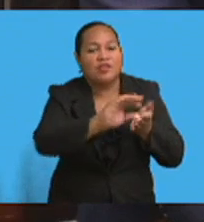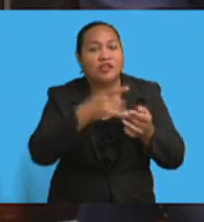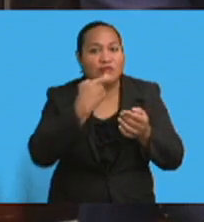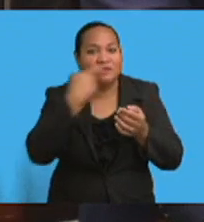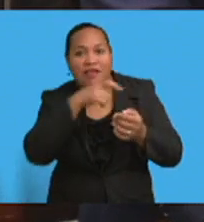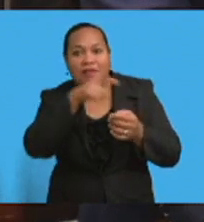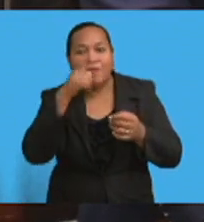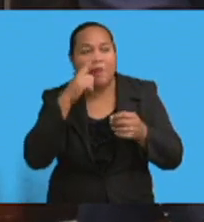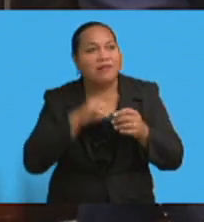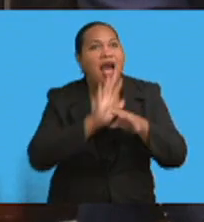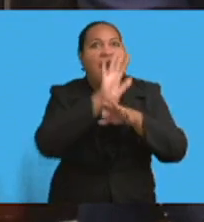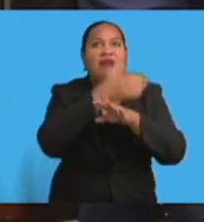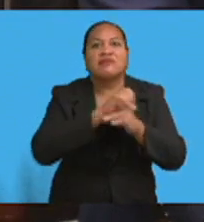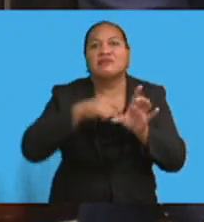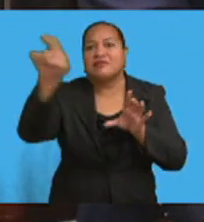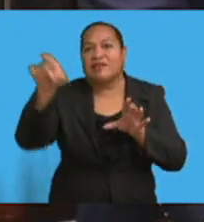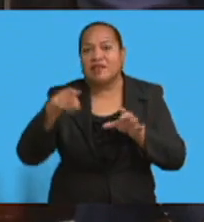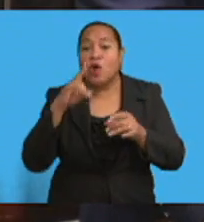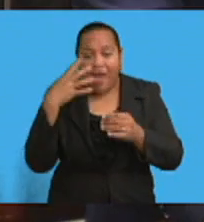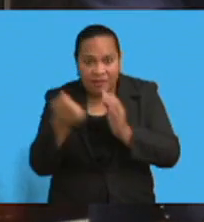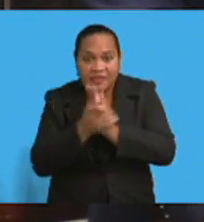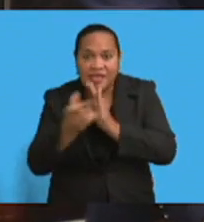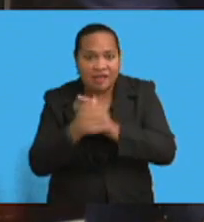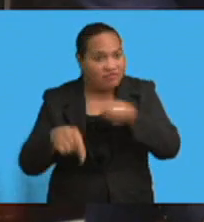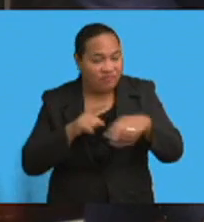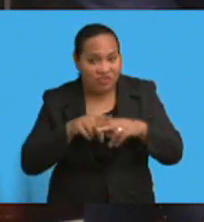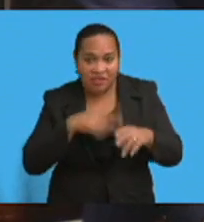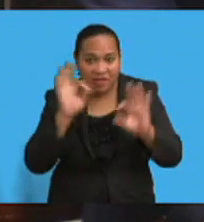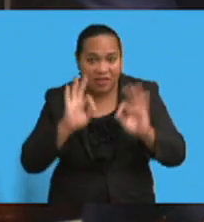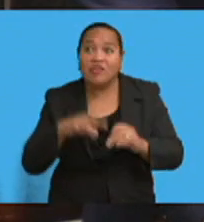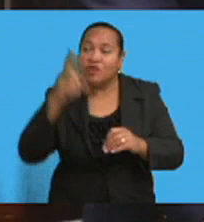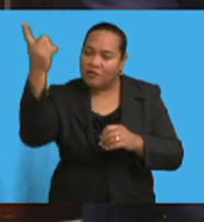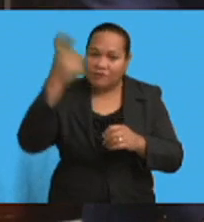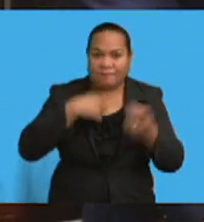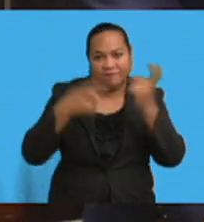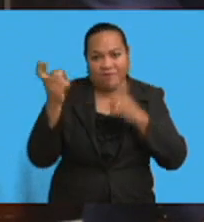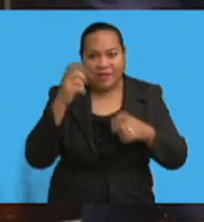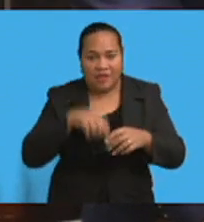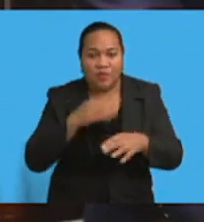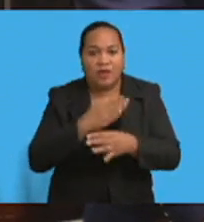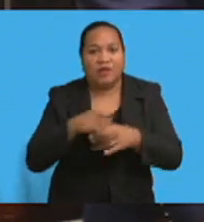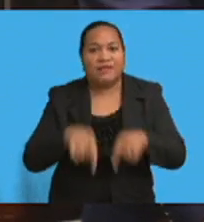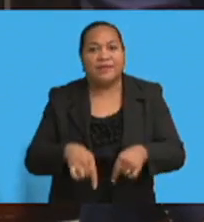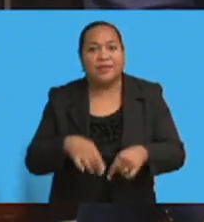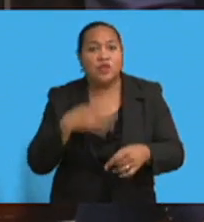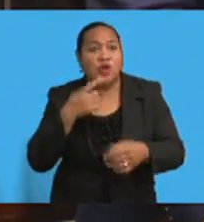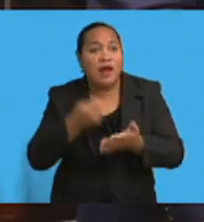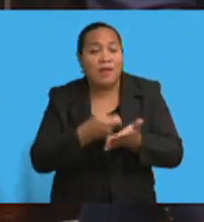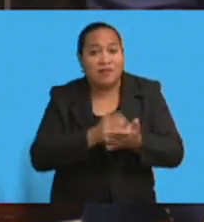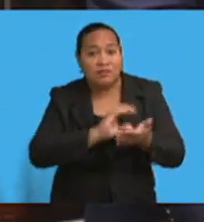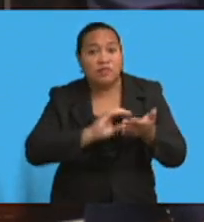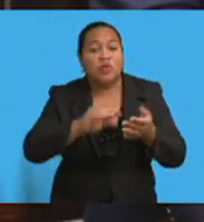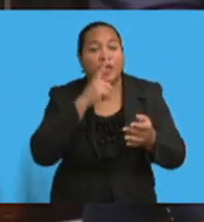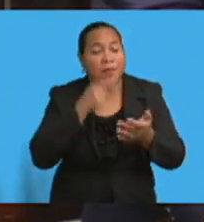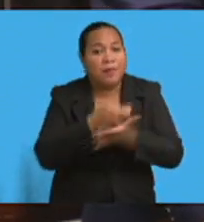individuals outside the country who possess skills that are urgently required across government. The same allowance also provides an avenue for ministries to pay private